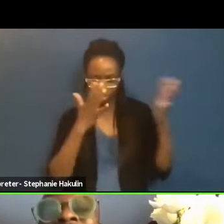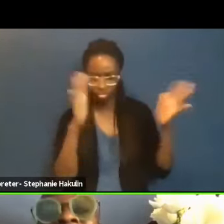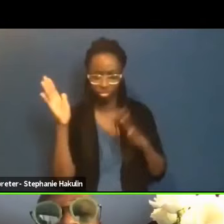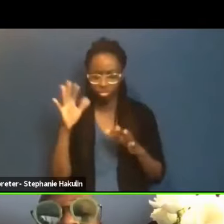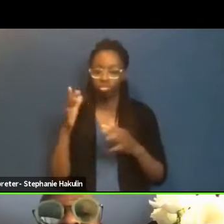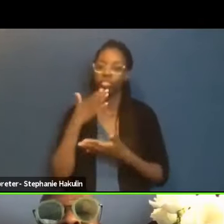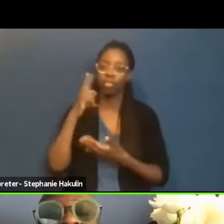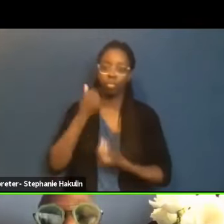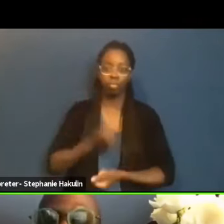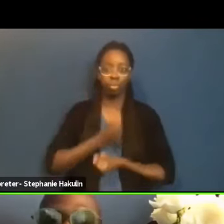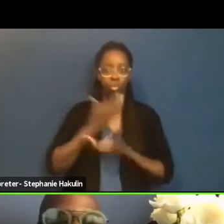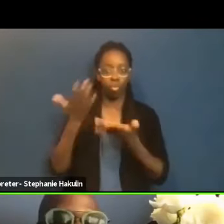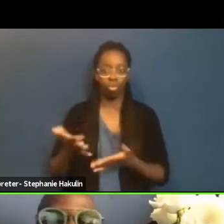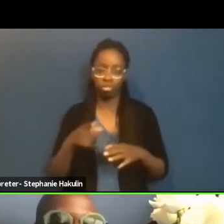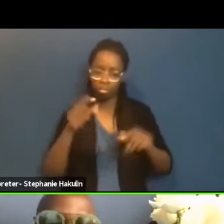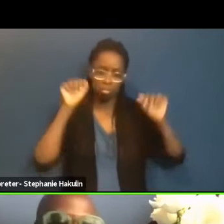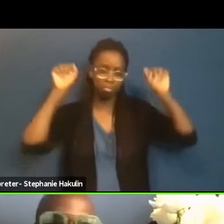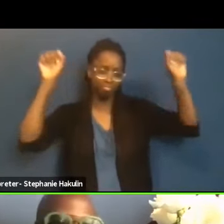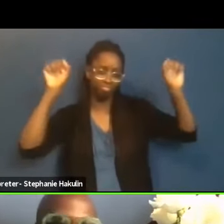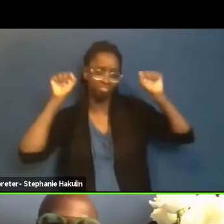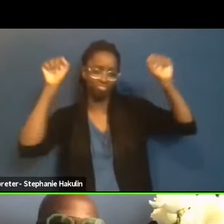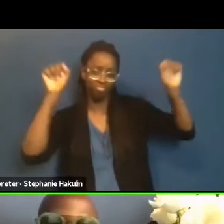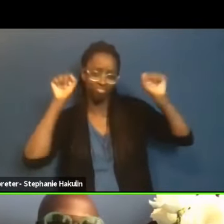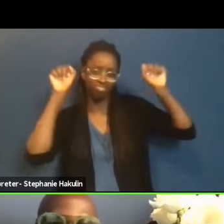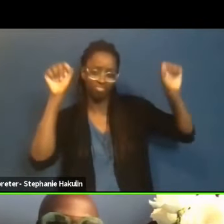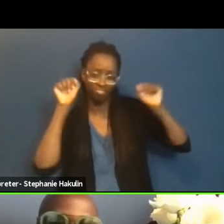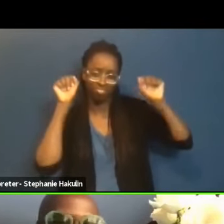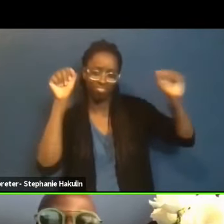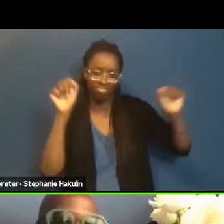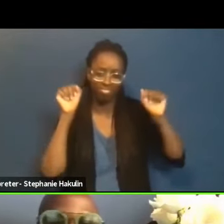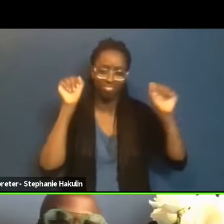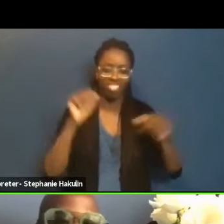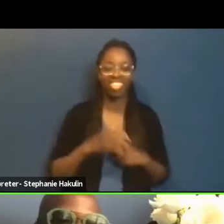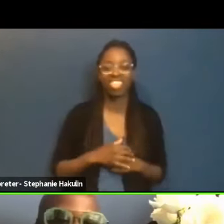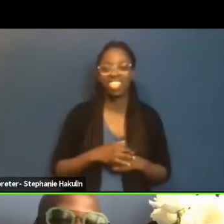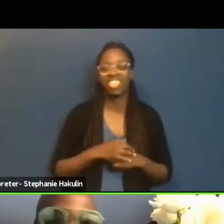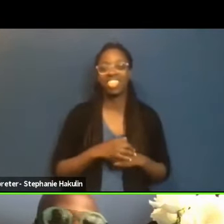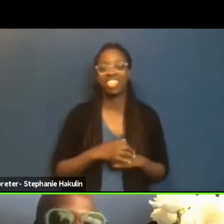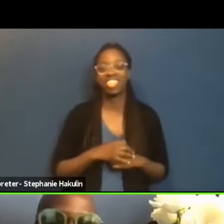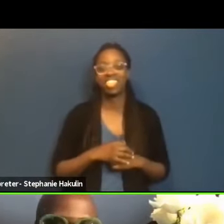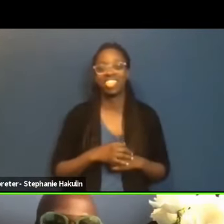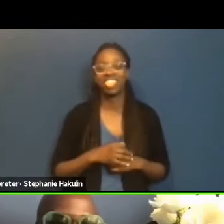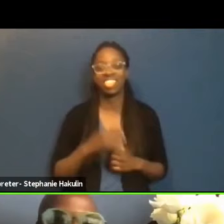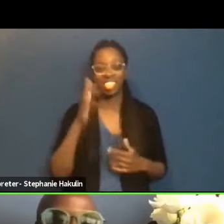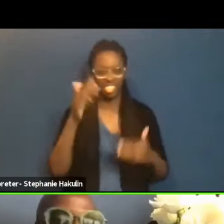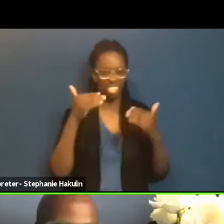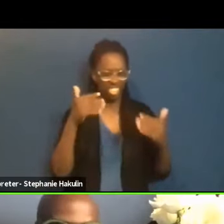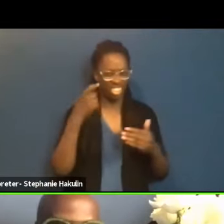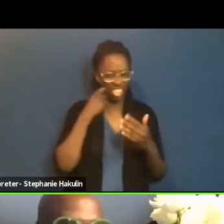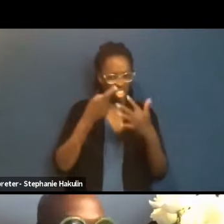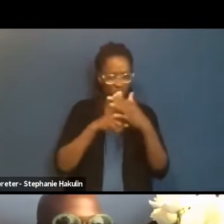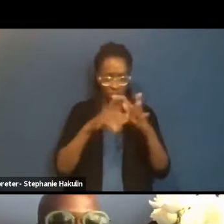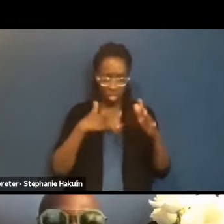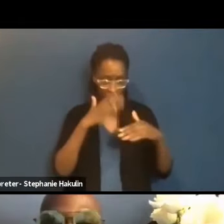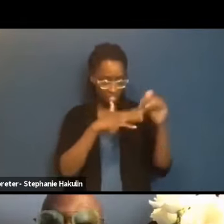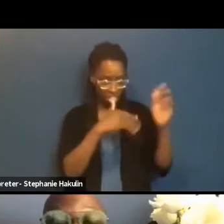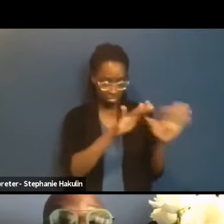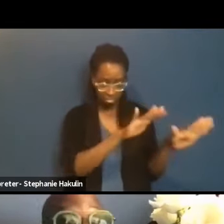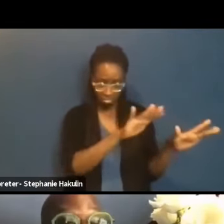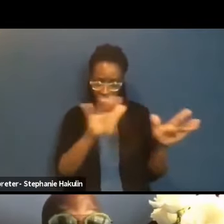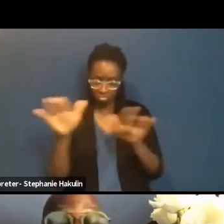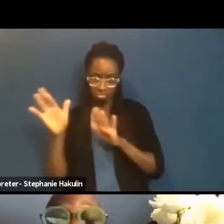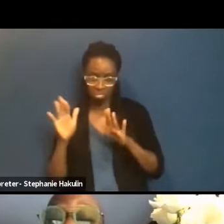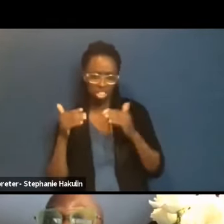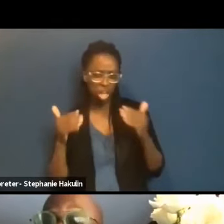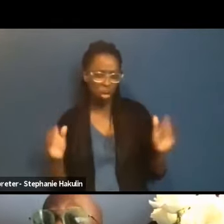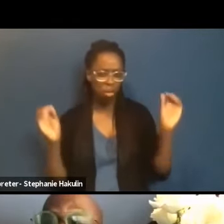Buckle. Sweet, the judges is just starting with the sharp edges. I get it. You know